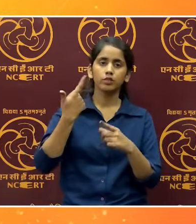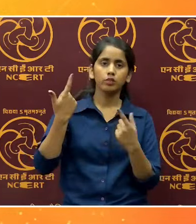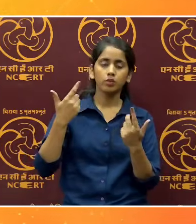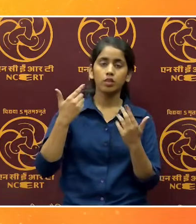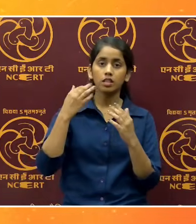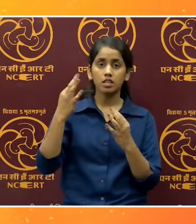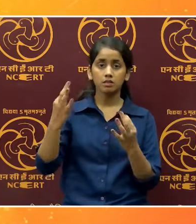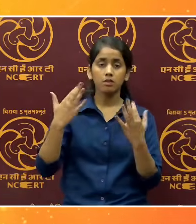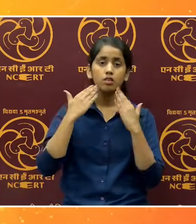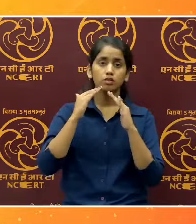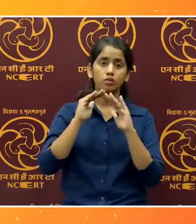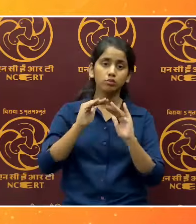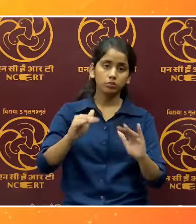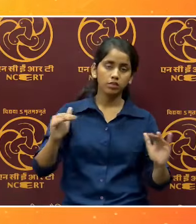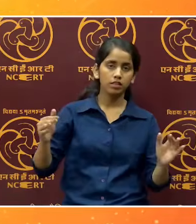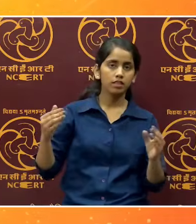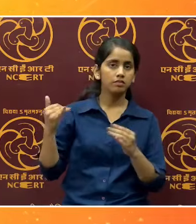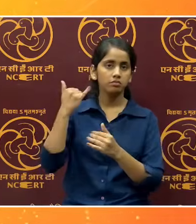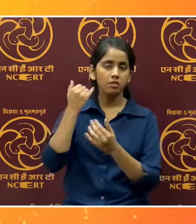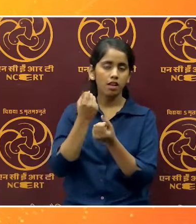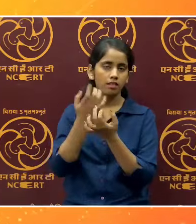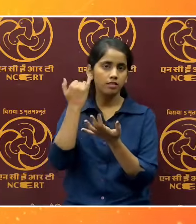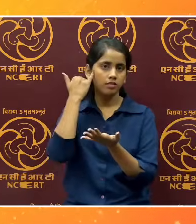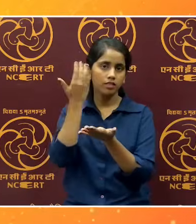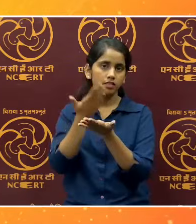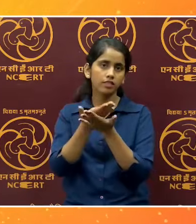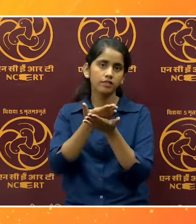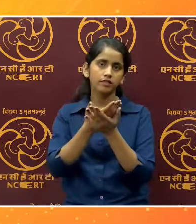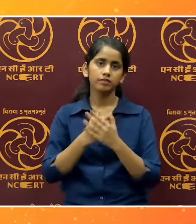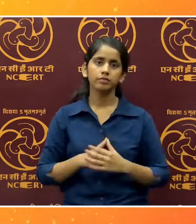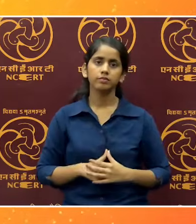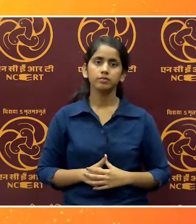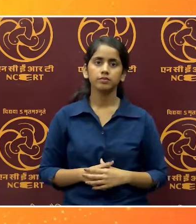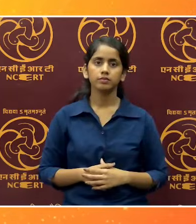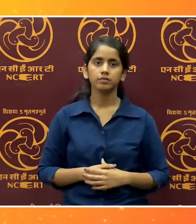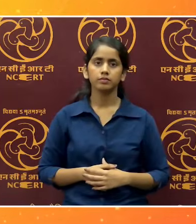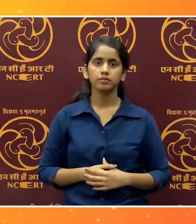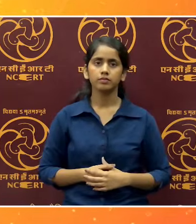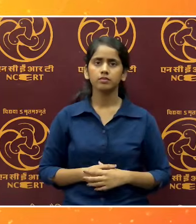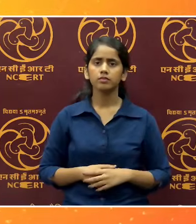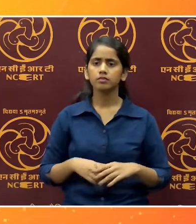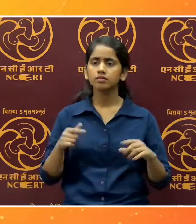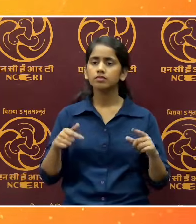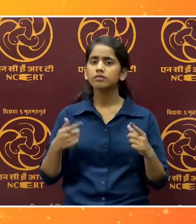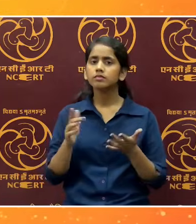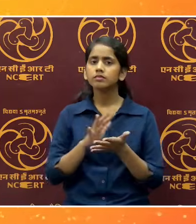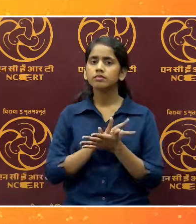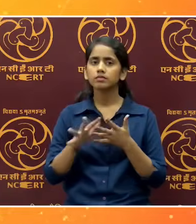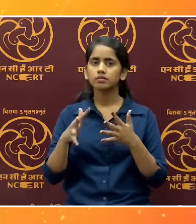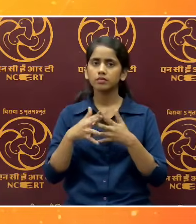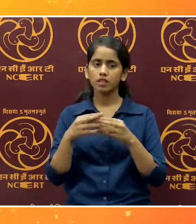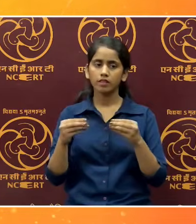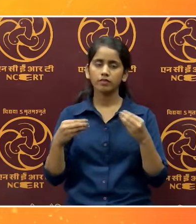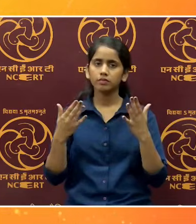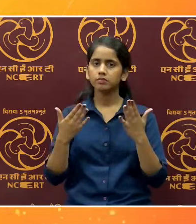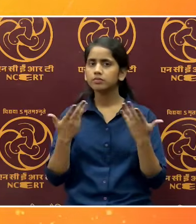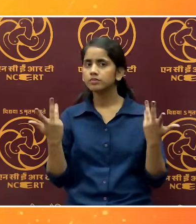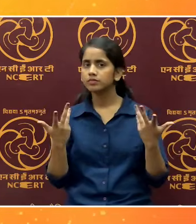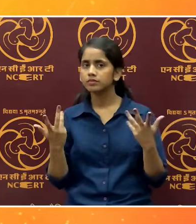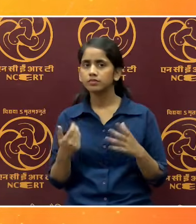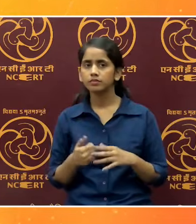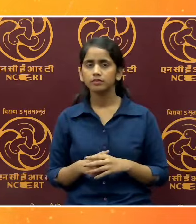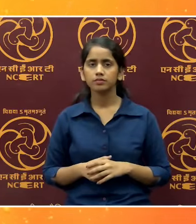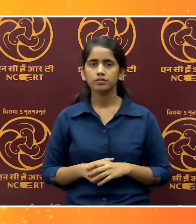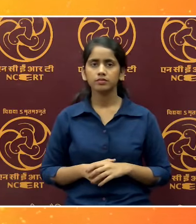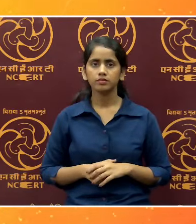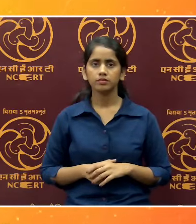children. Yes. Okay. Okay. So, now coming to the homework part. So, this is the homework. Here is the message for you